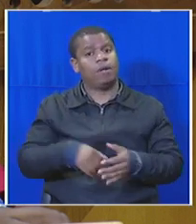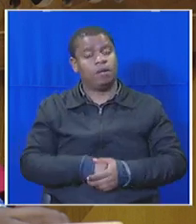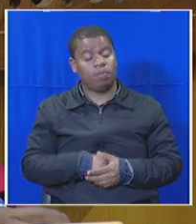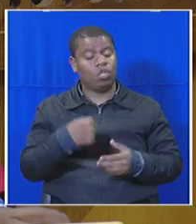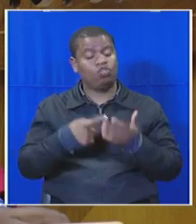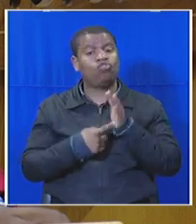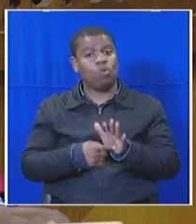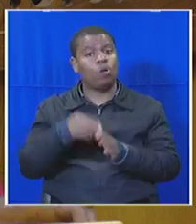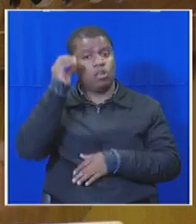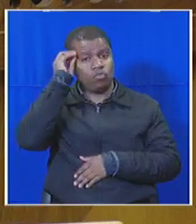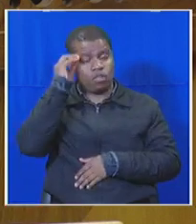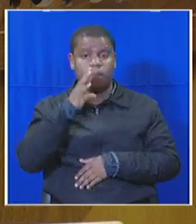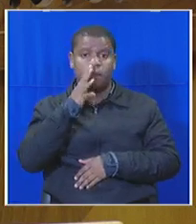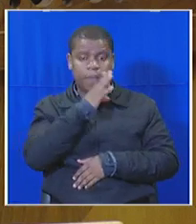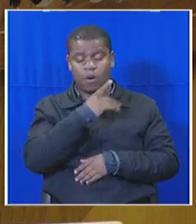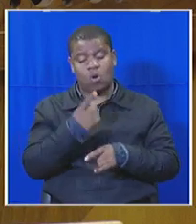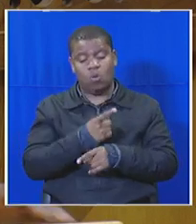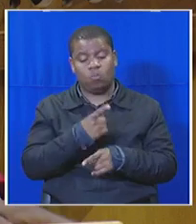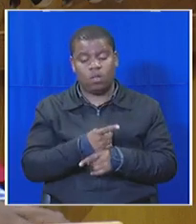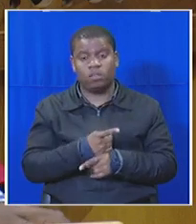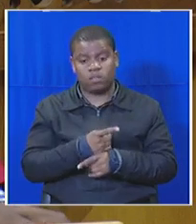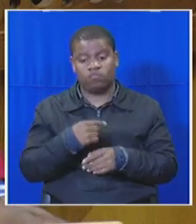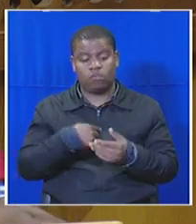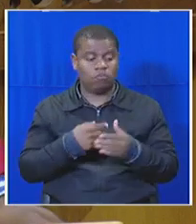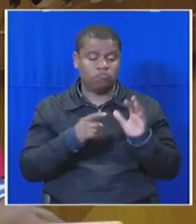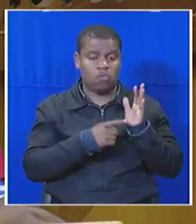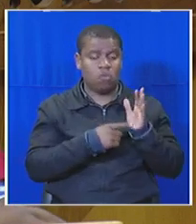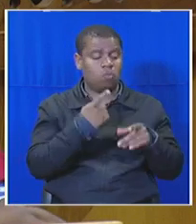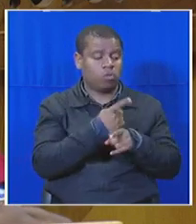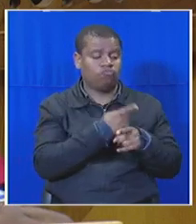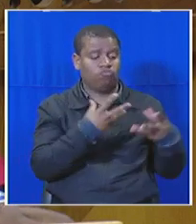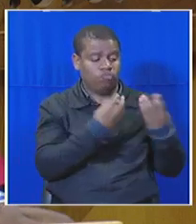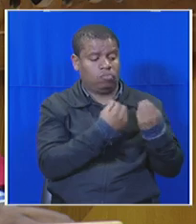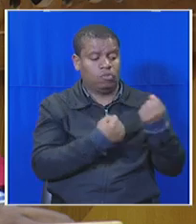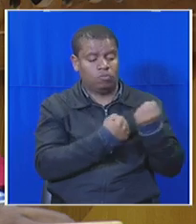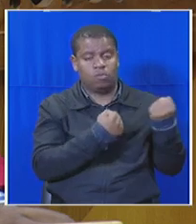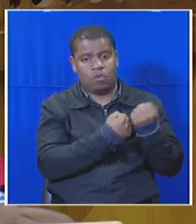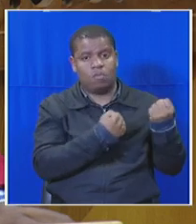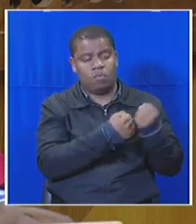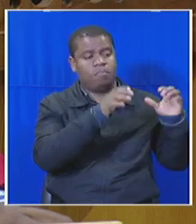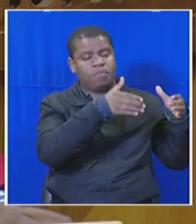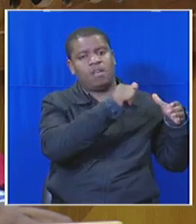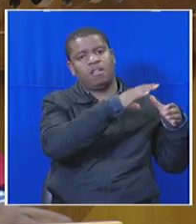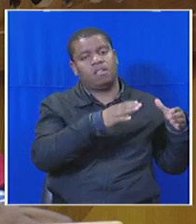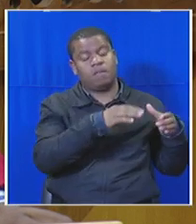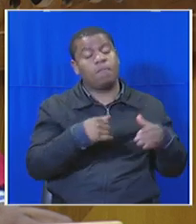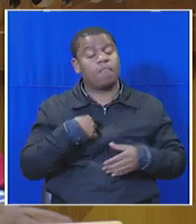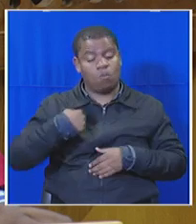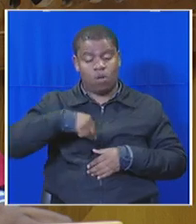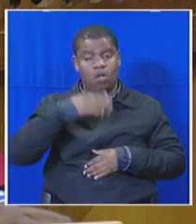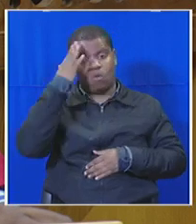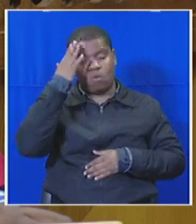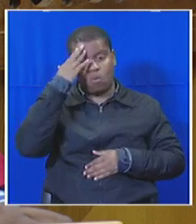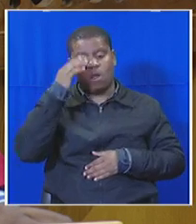it's doing. All it's doing is being a praising of the ANC. For all we know, there are no more funds left. What is